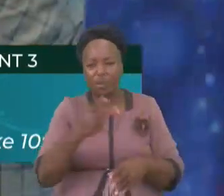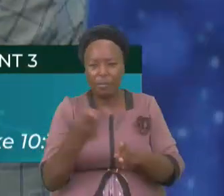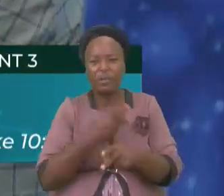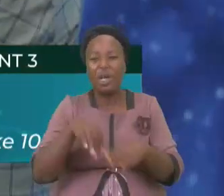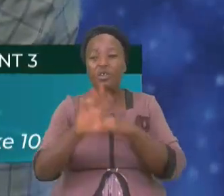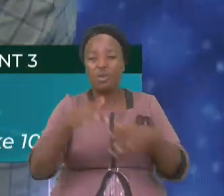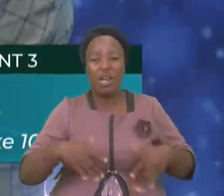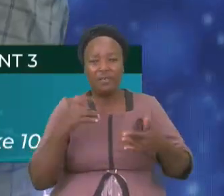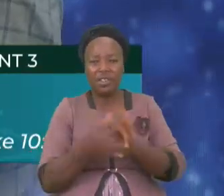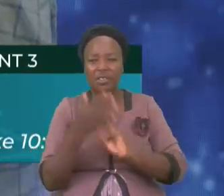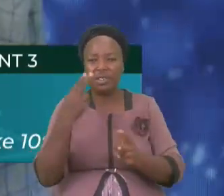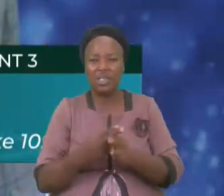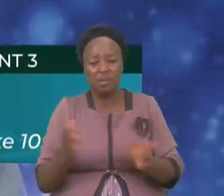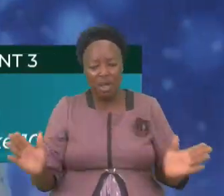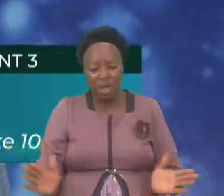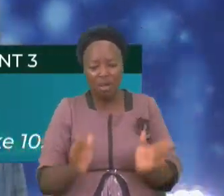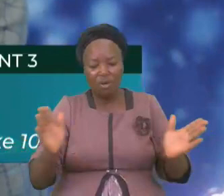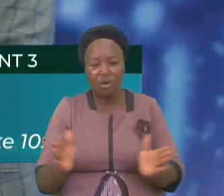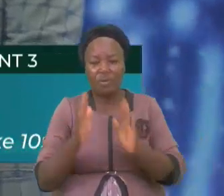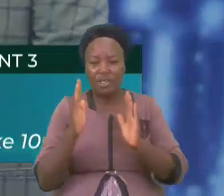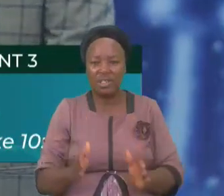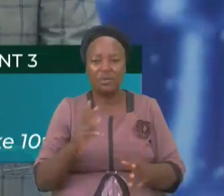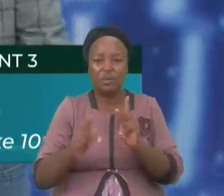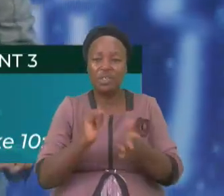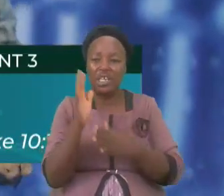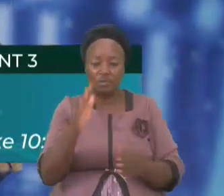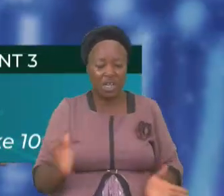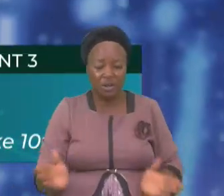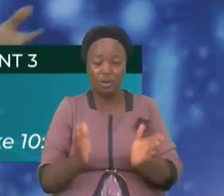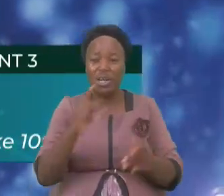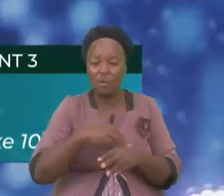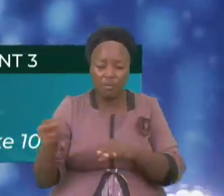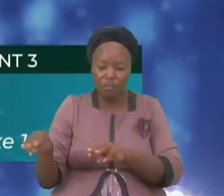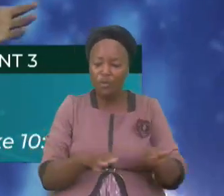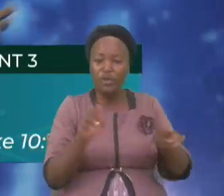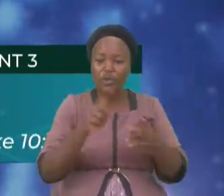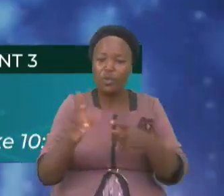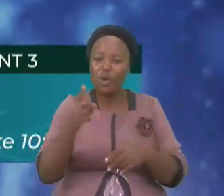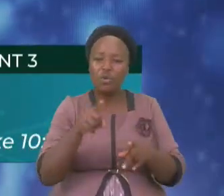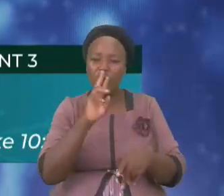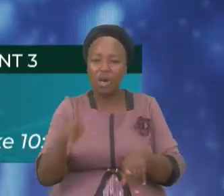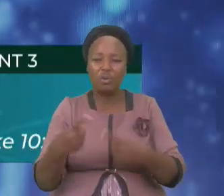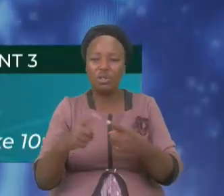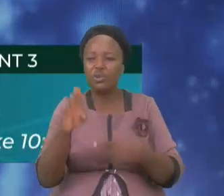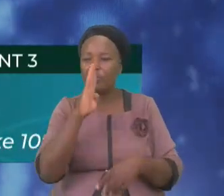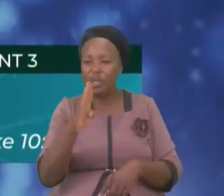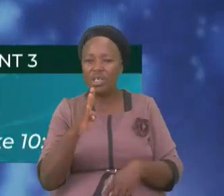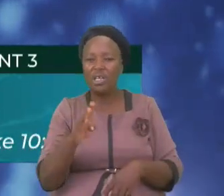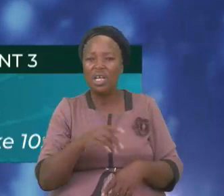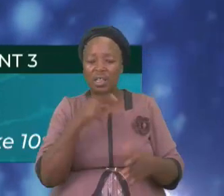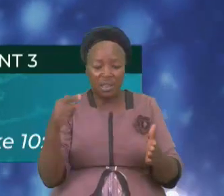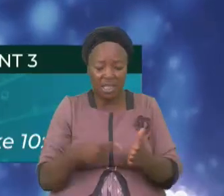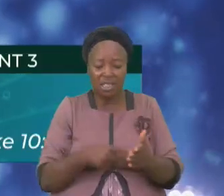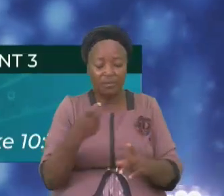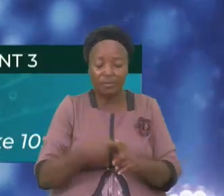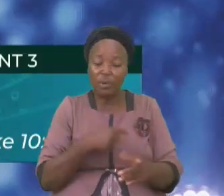you and move you to where you are going to be, this from tonight, they'll be showing up here and there.